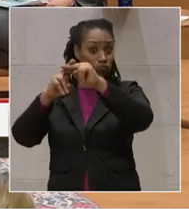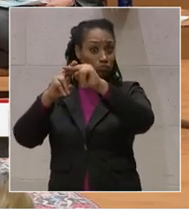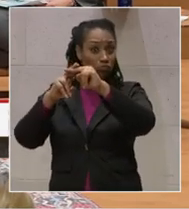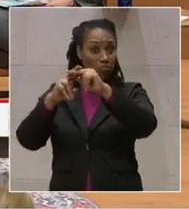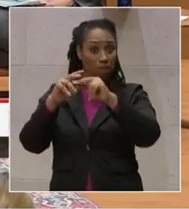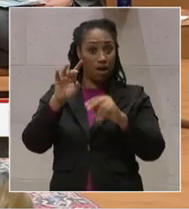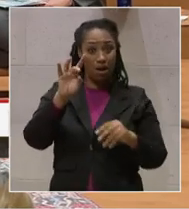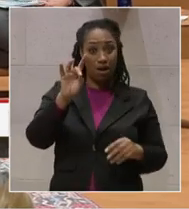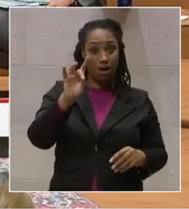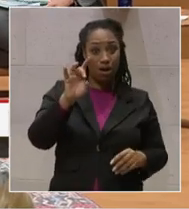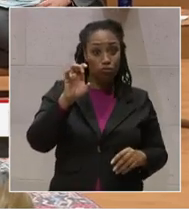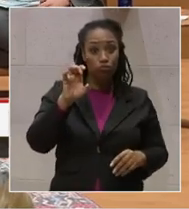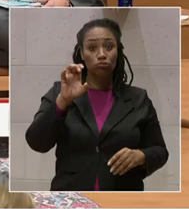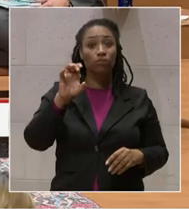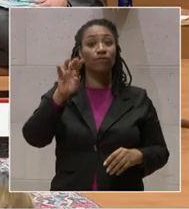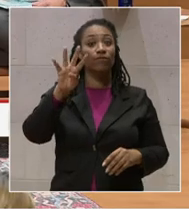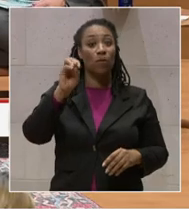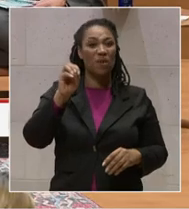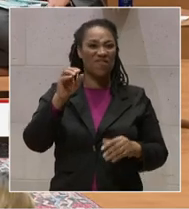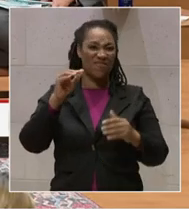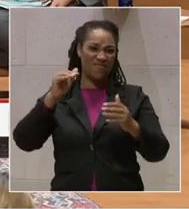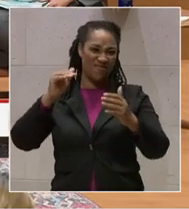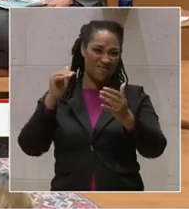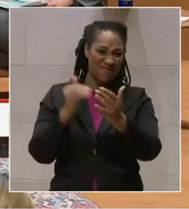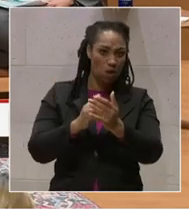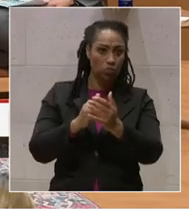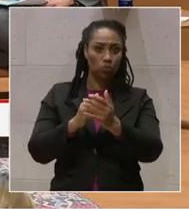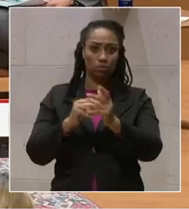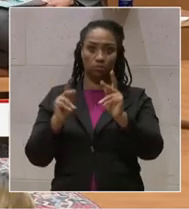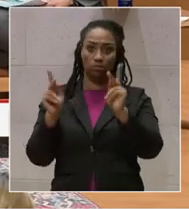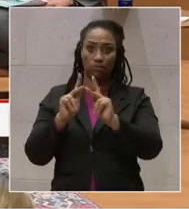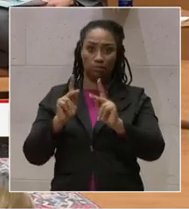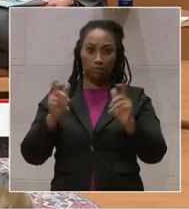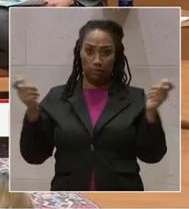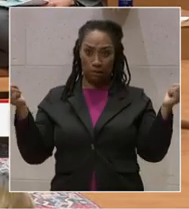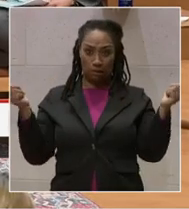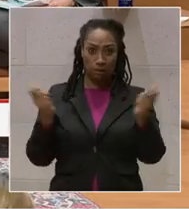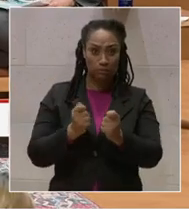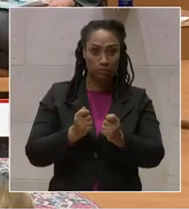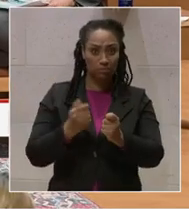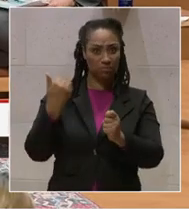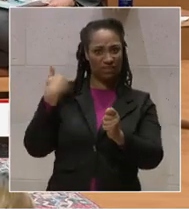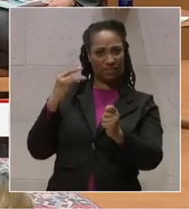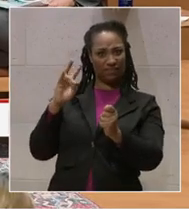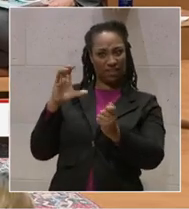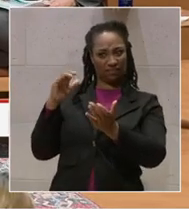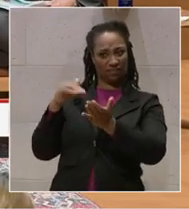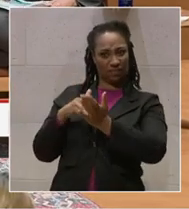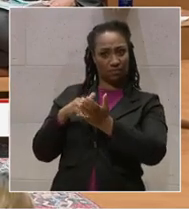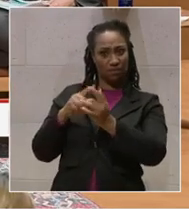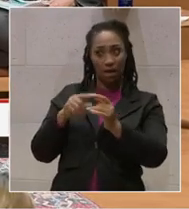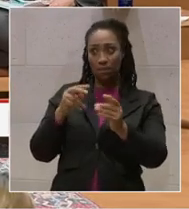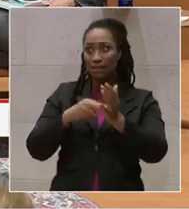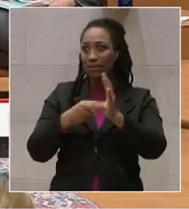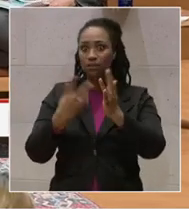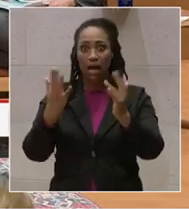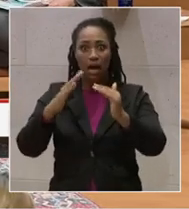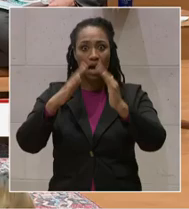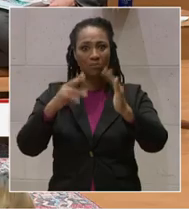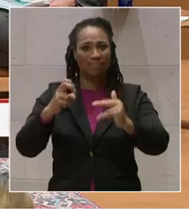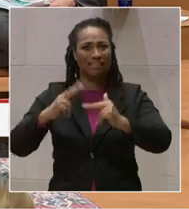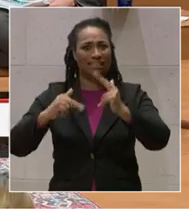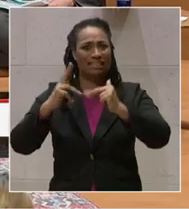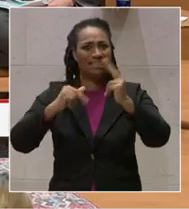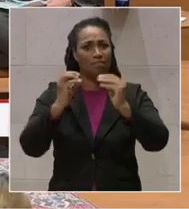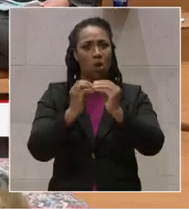house that population and capture our strategies and put into place the land use and other policy